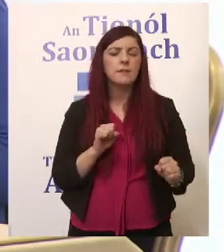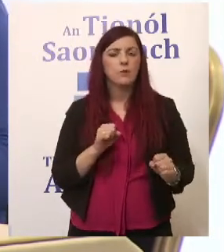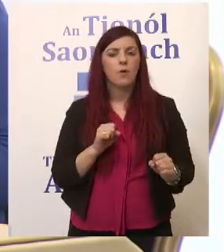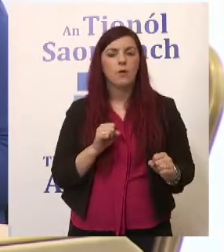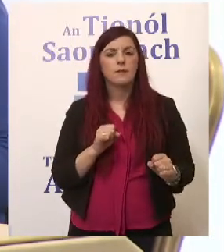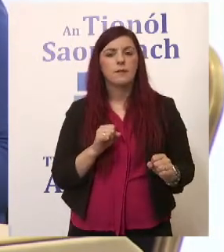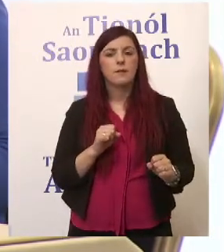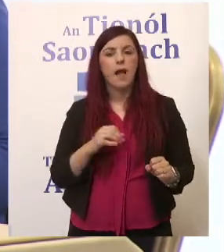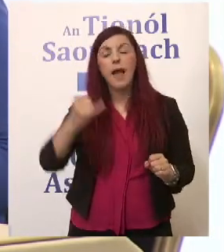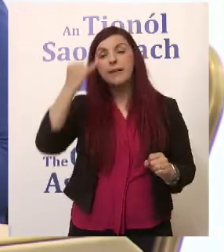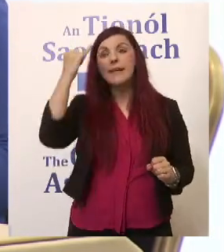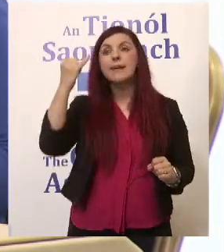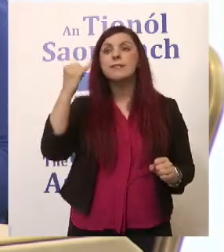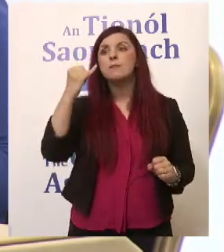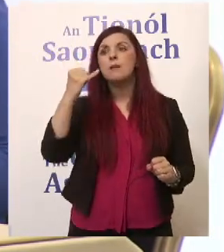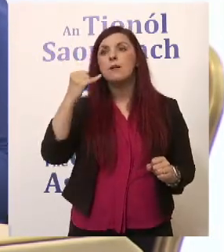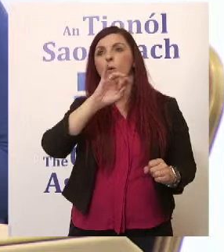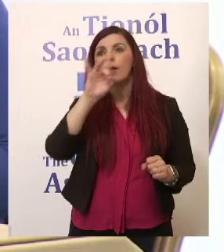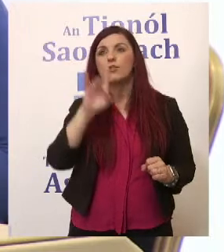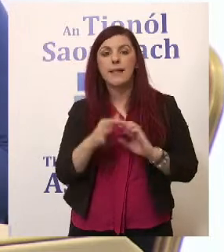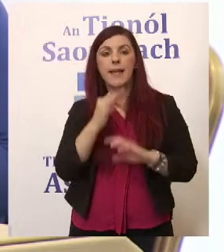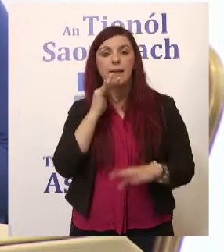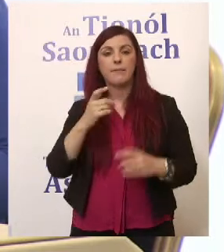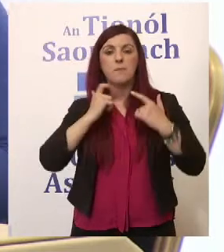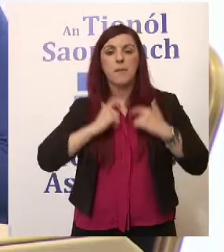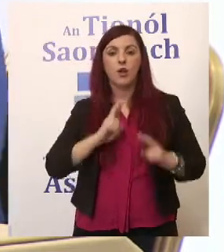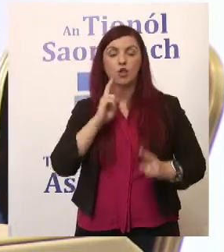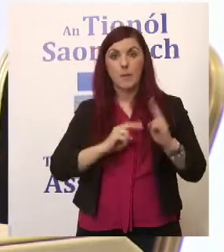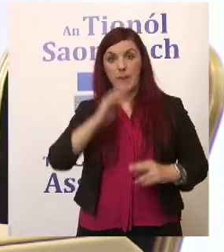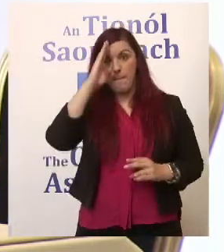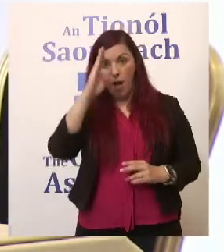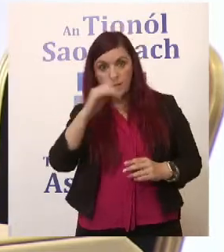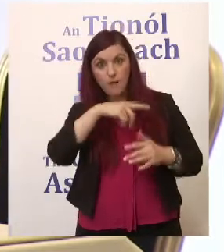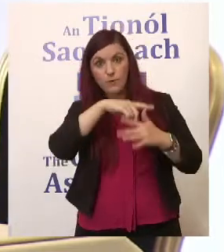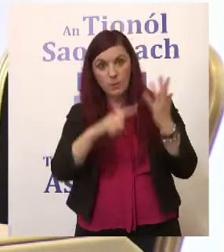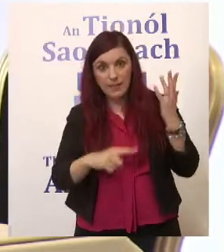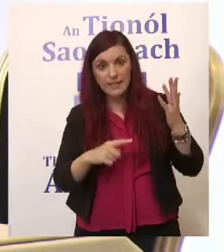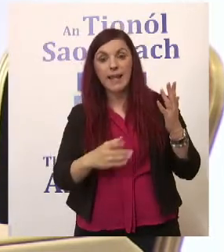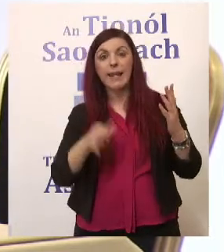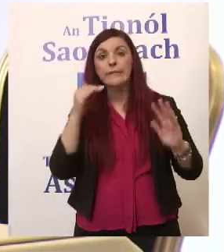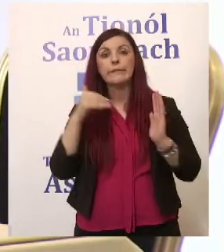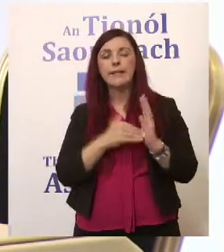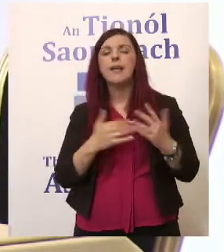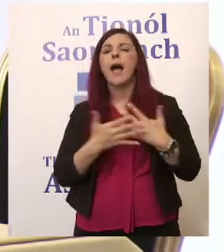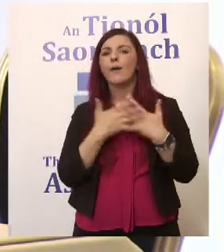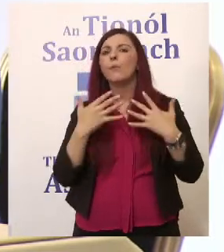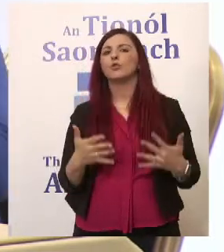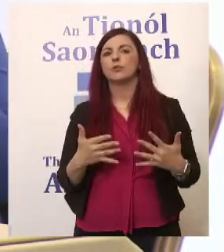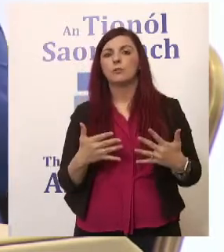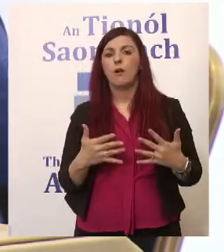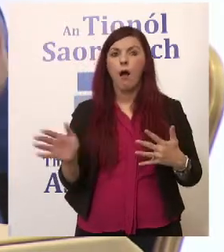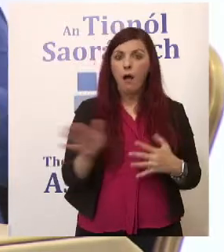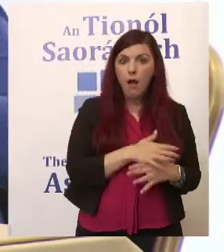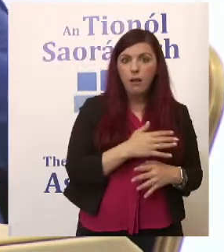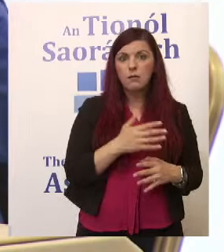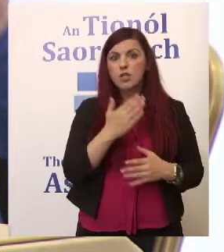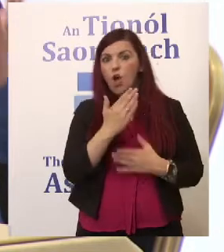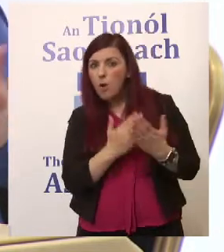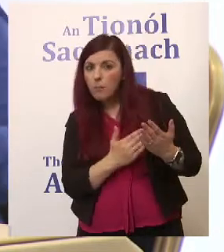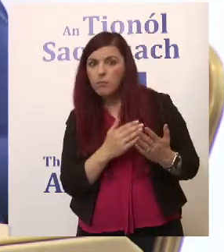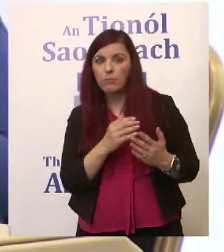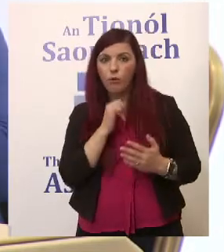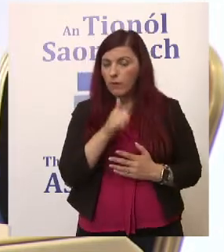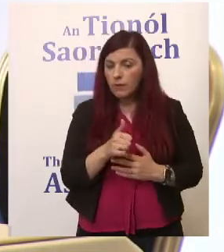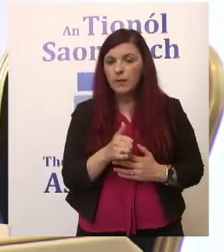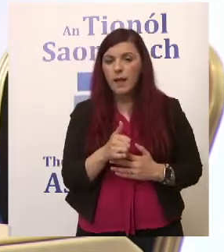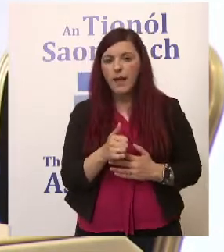be in charge of those things, and to what extent they would be in charge of those things. And I guess it will eventually be